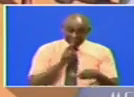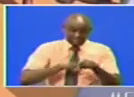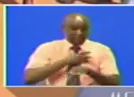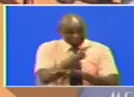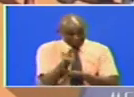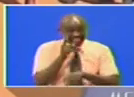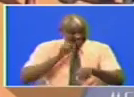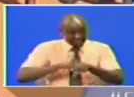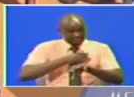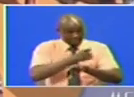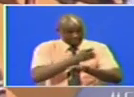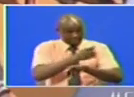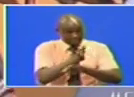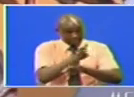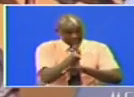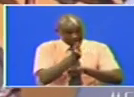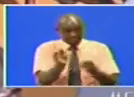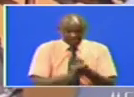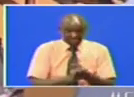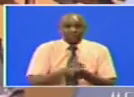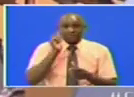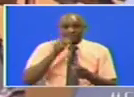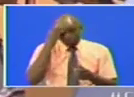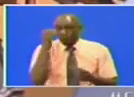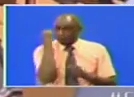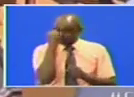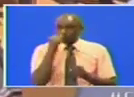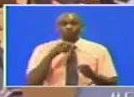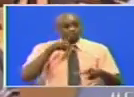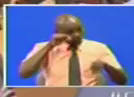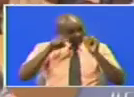as the clock continues to wind down, there's a small matter of political party